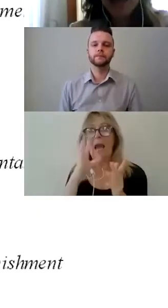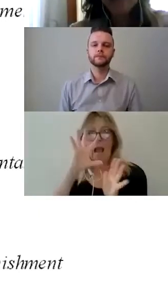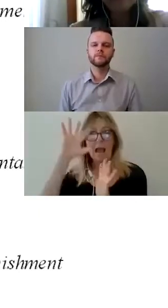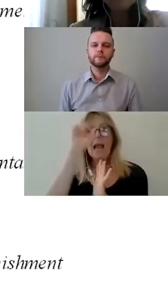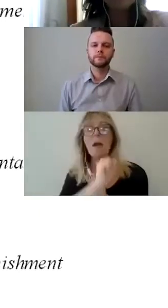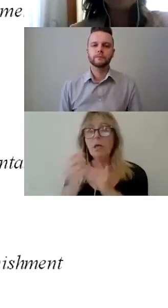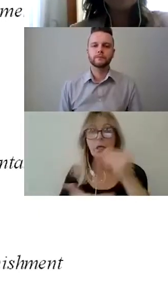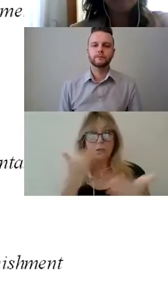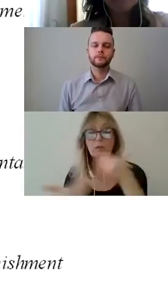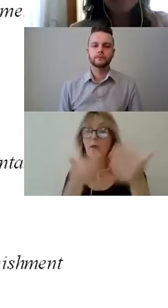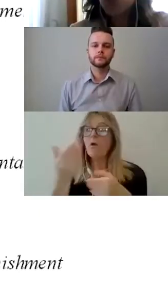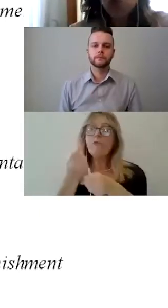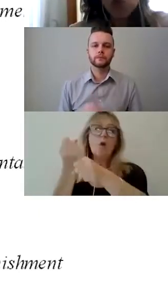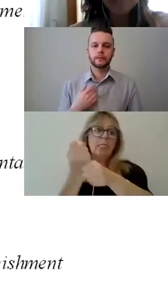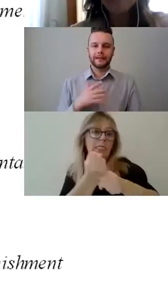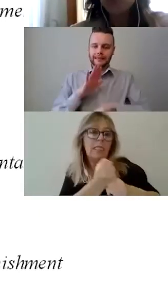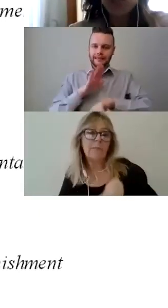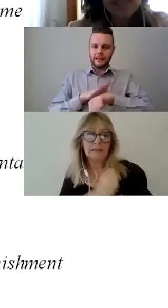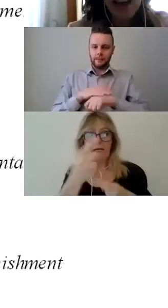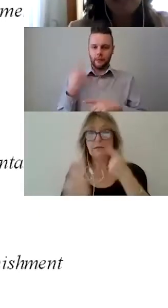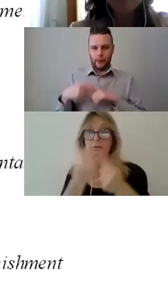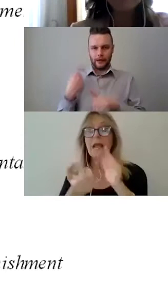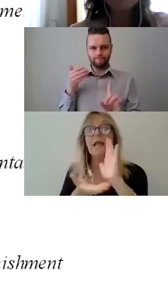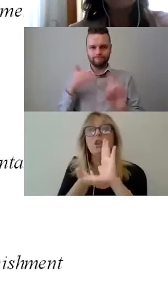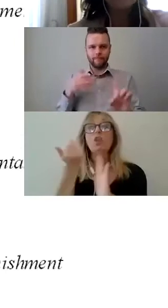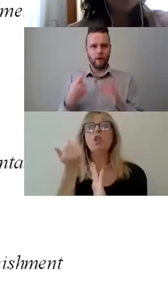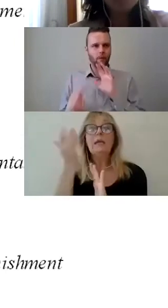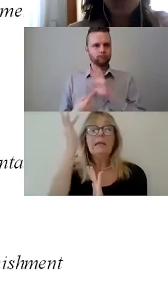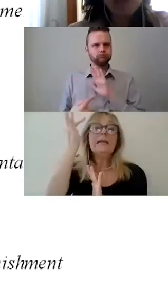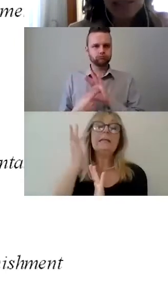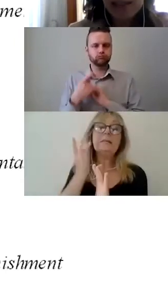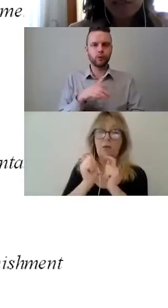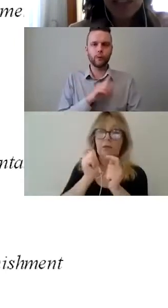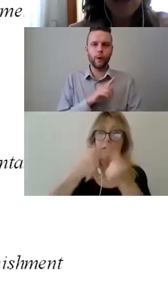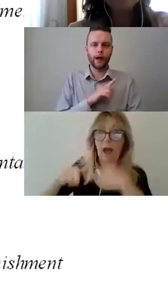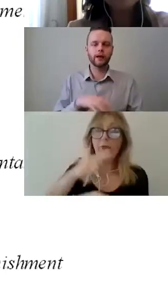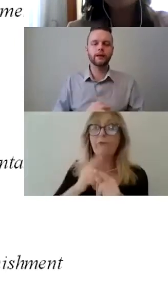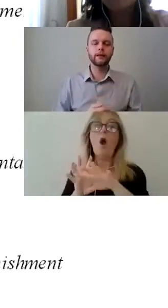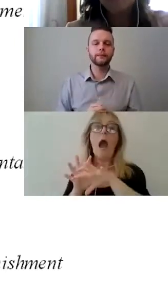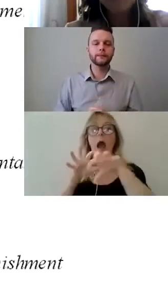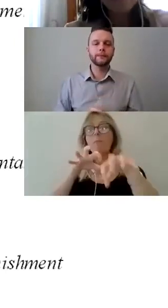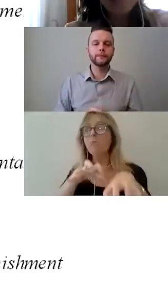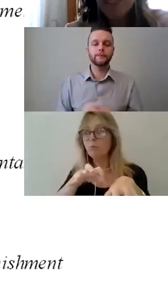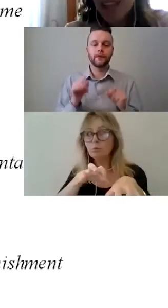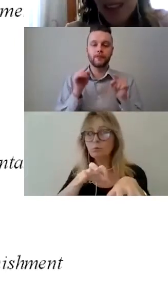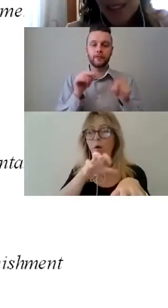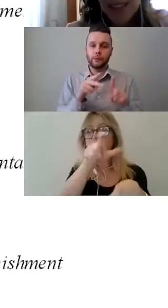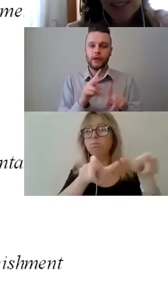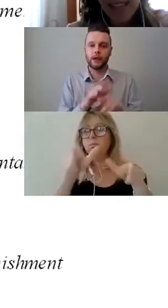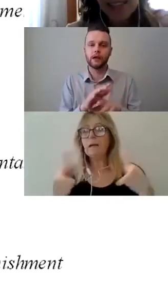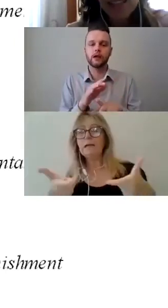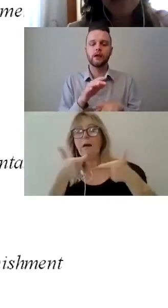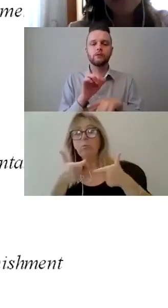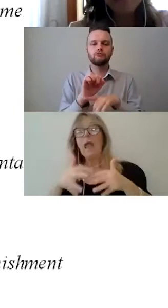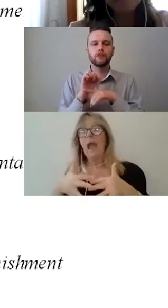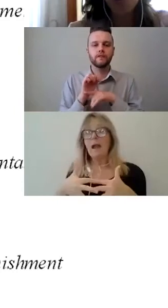seen that timely identification is essential, because in this way it prevents